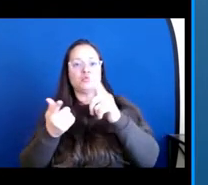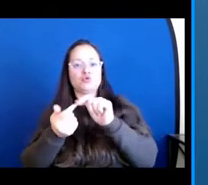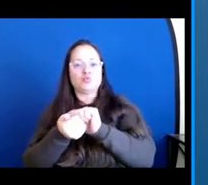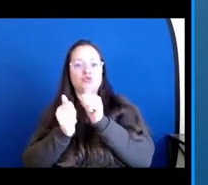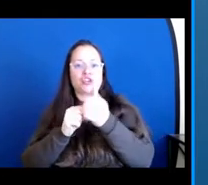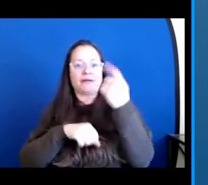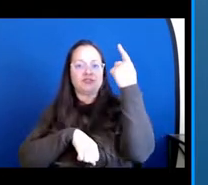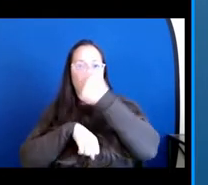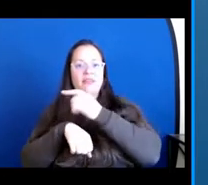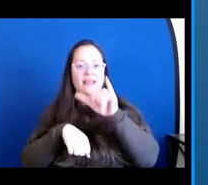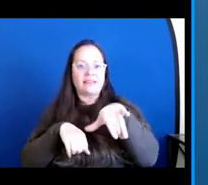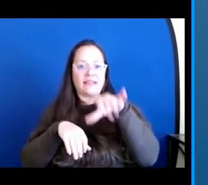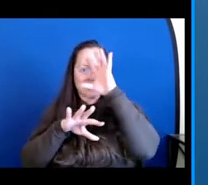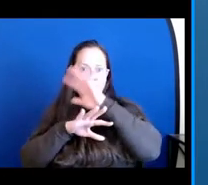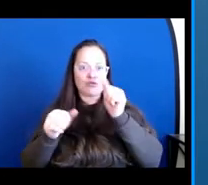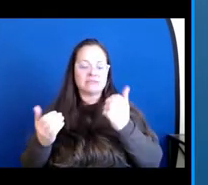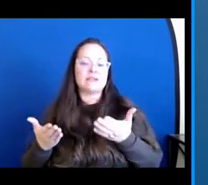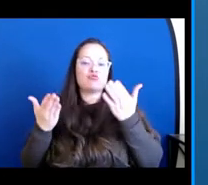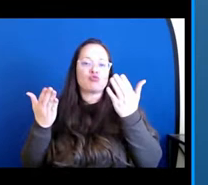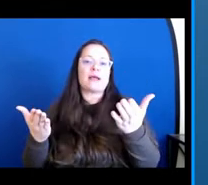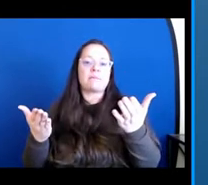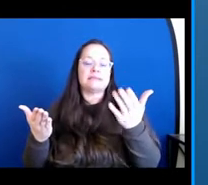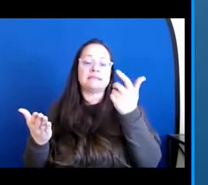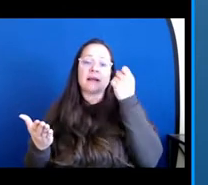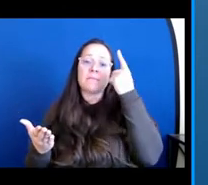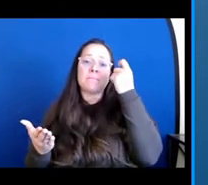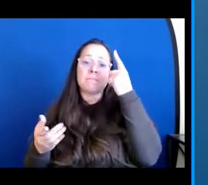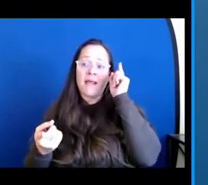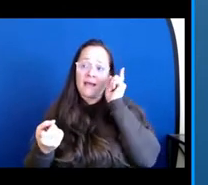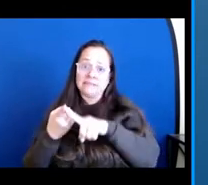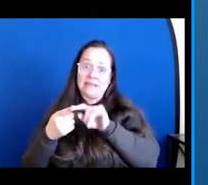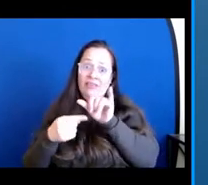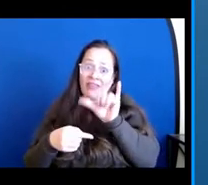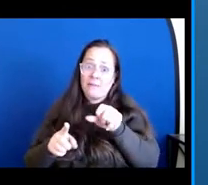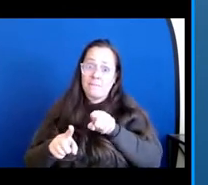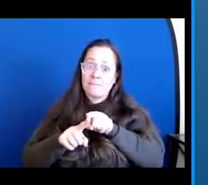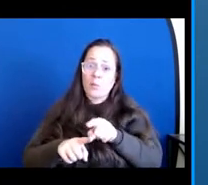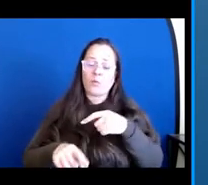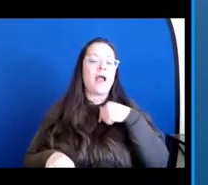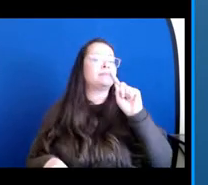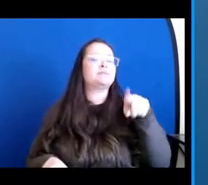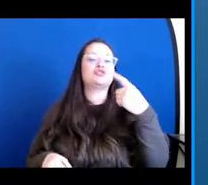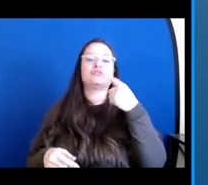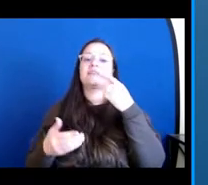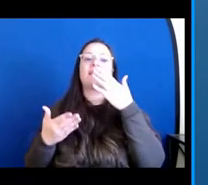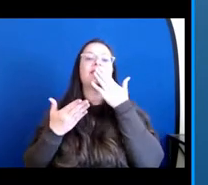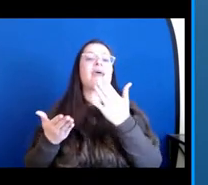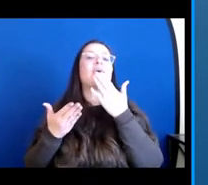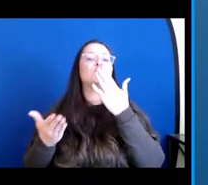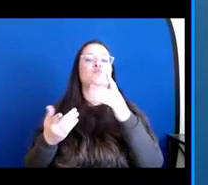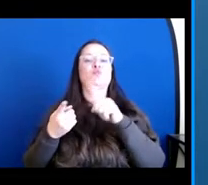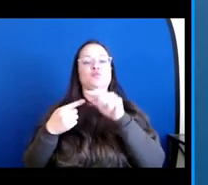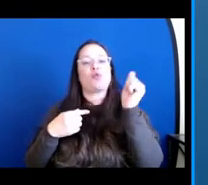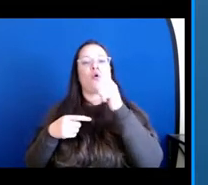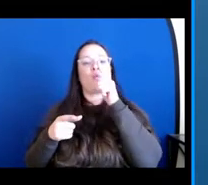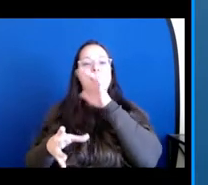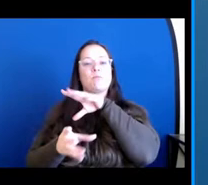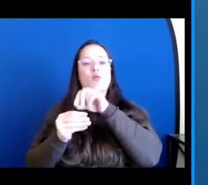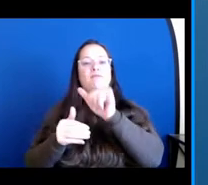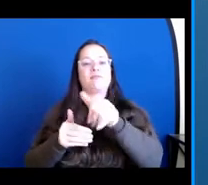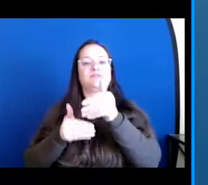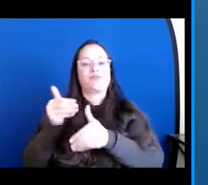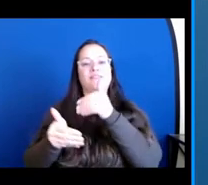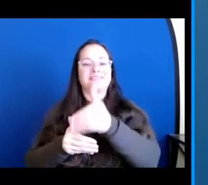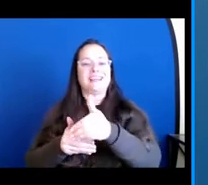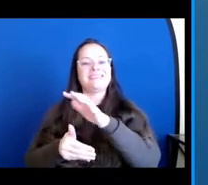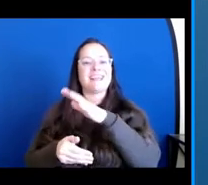the president has recommended but until then I will just say thanks to all of you who have taken part in this process and